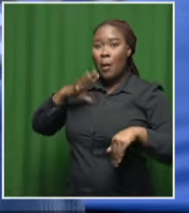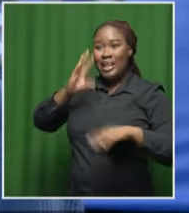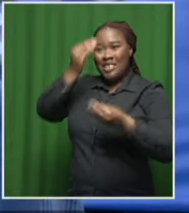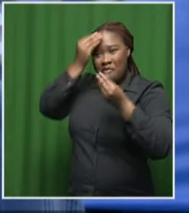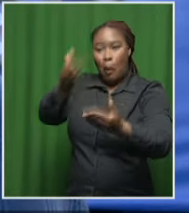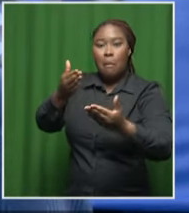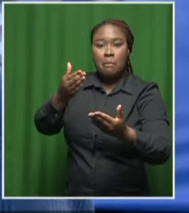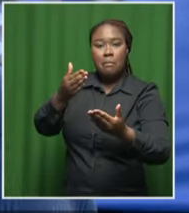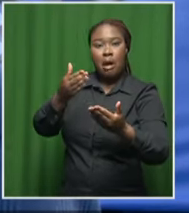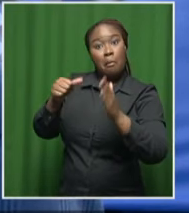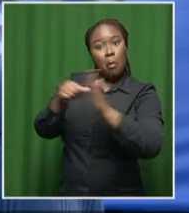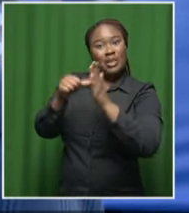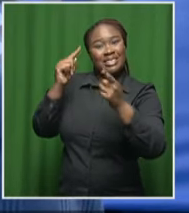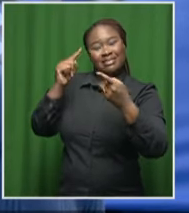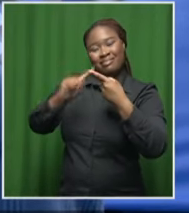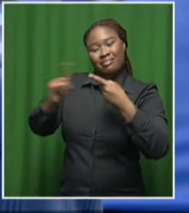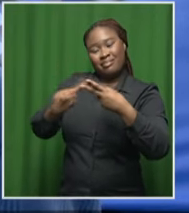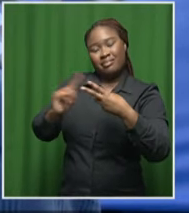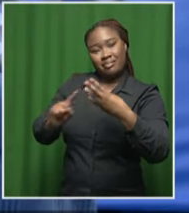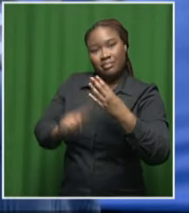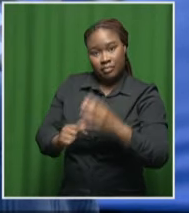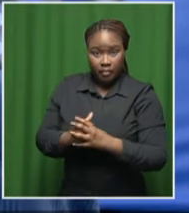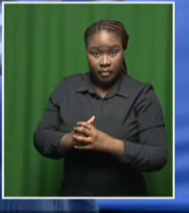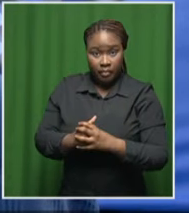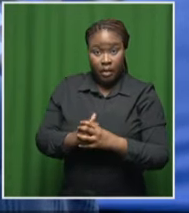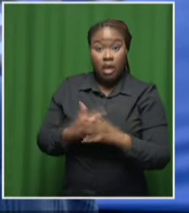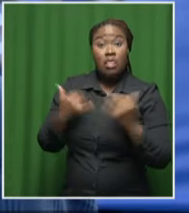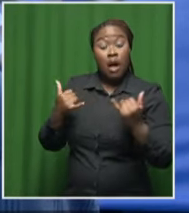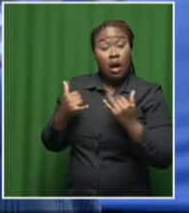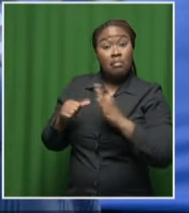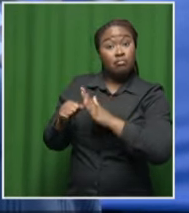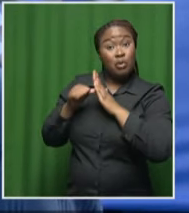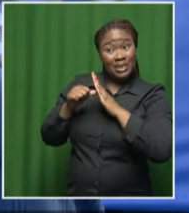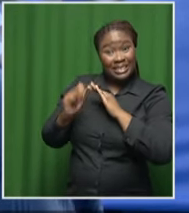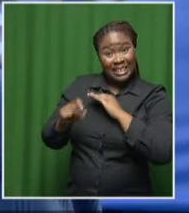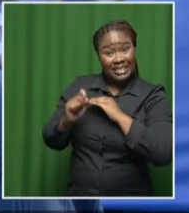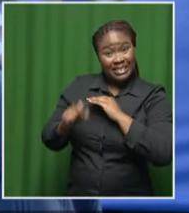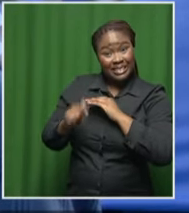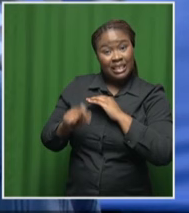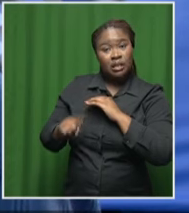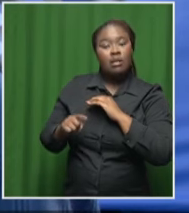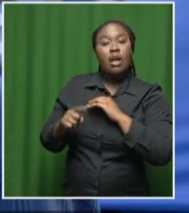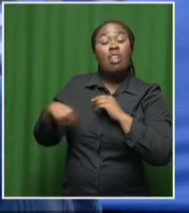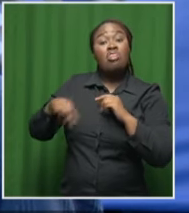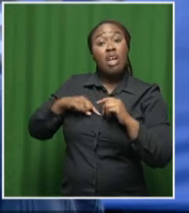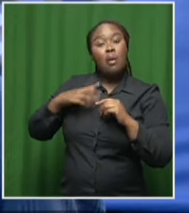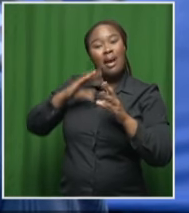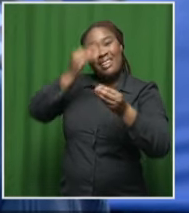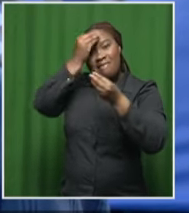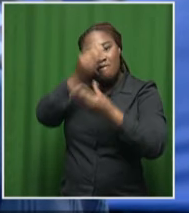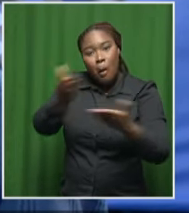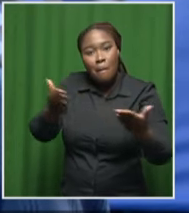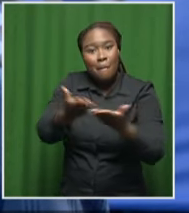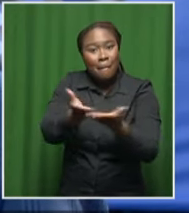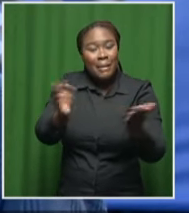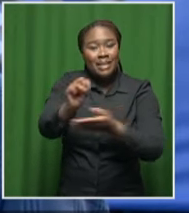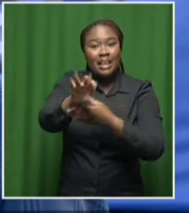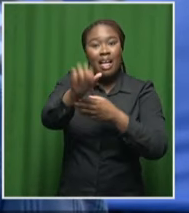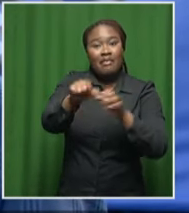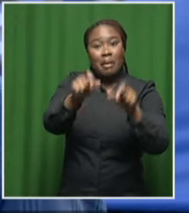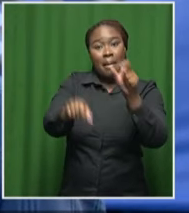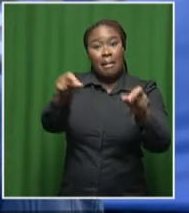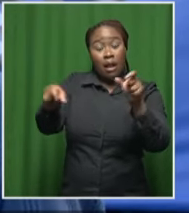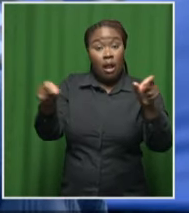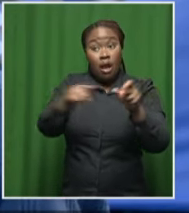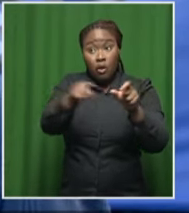to be able to receive. And the most crucial moment is this one, that the message that they send out should be received